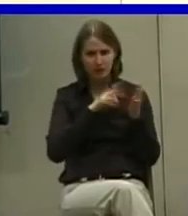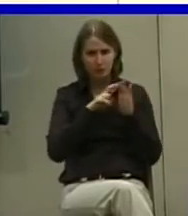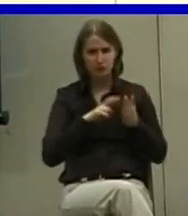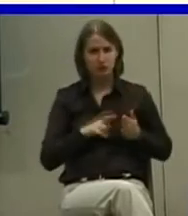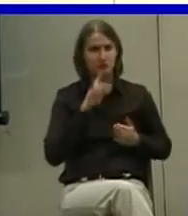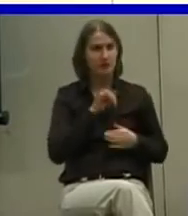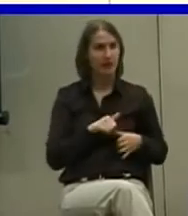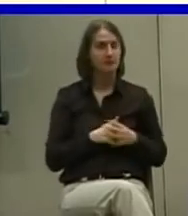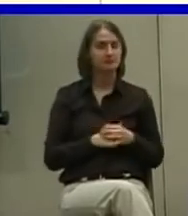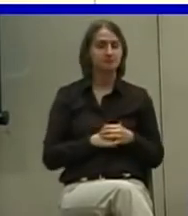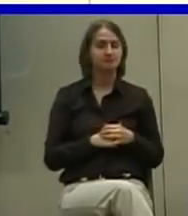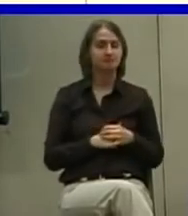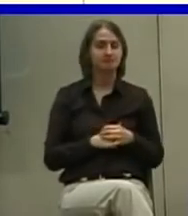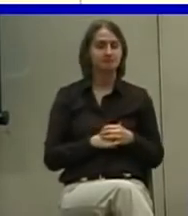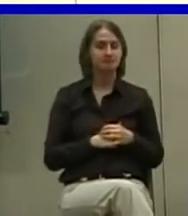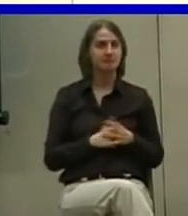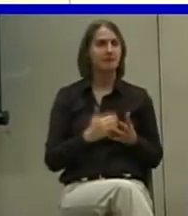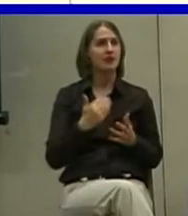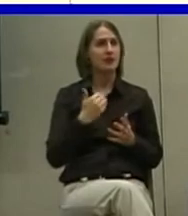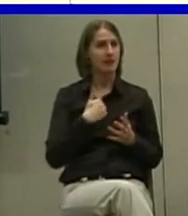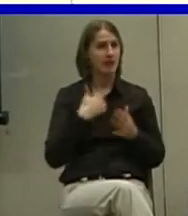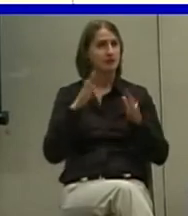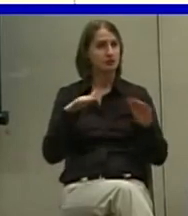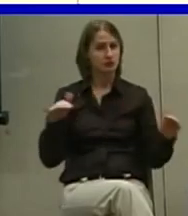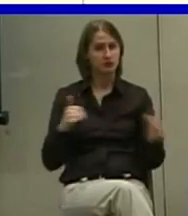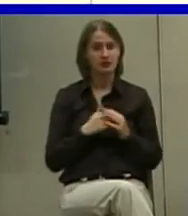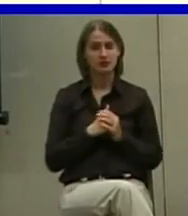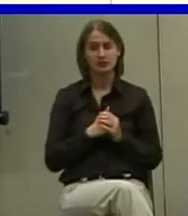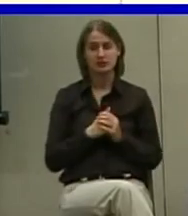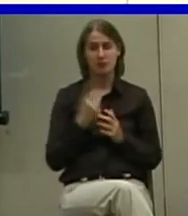articles. They had these kids, the